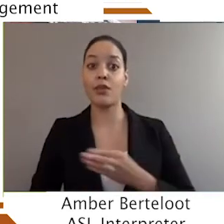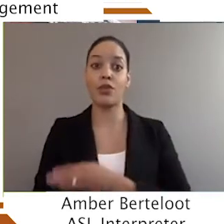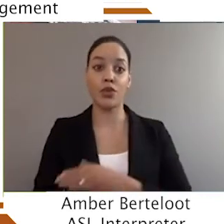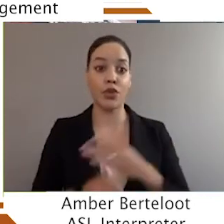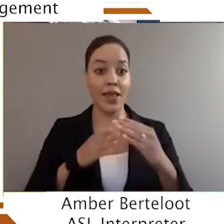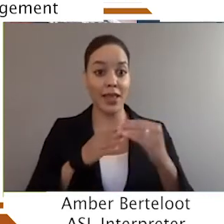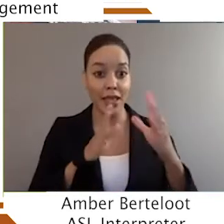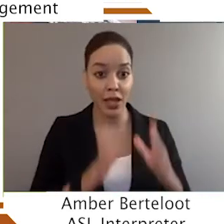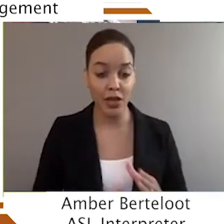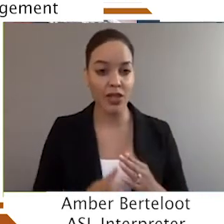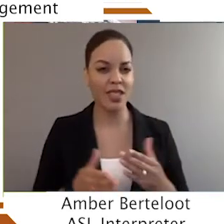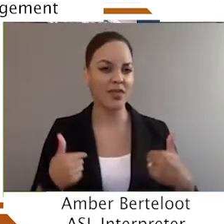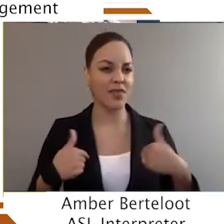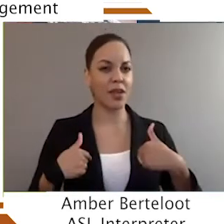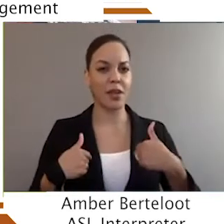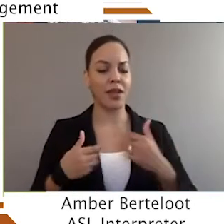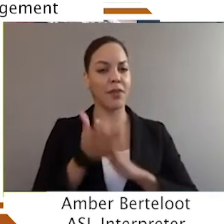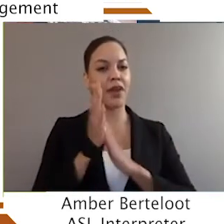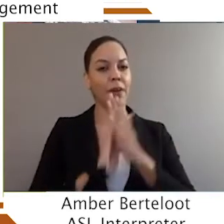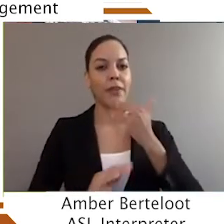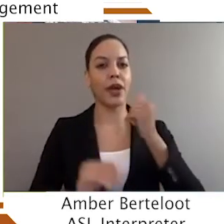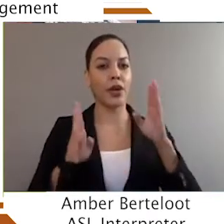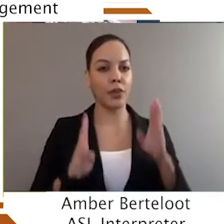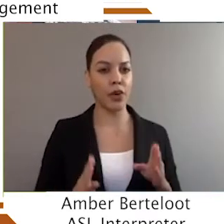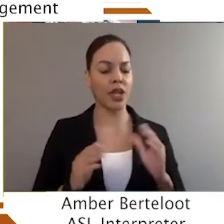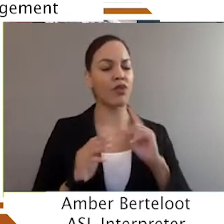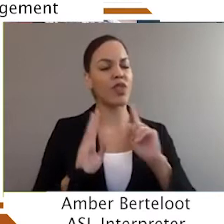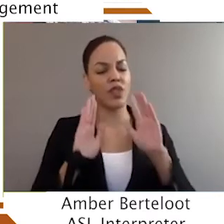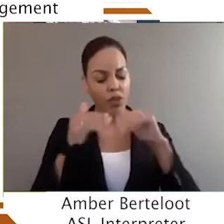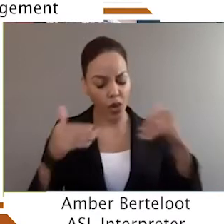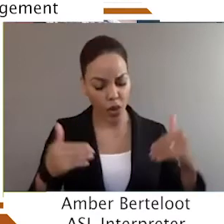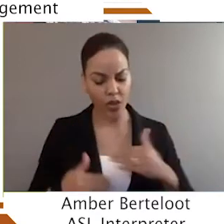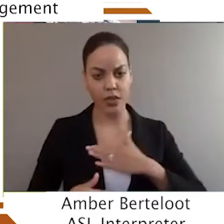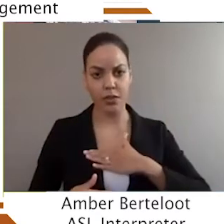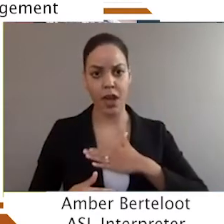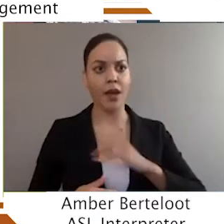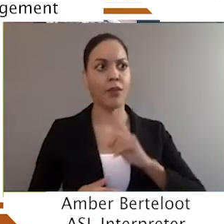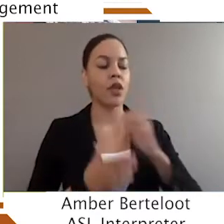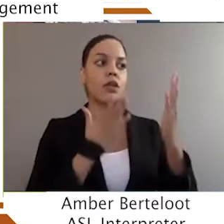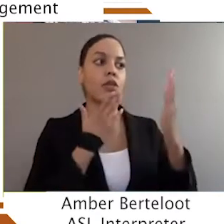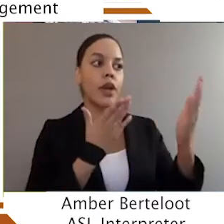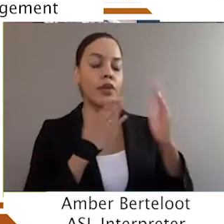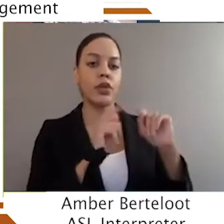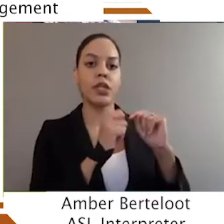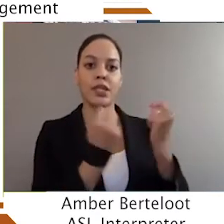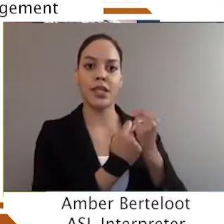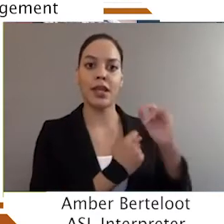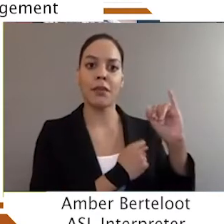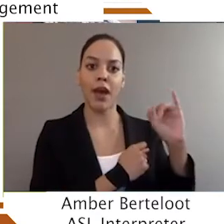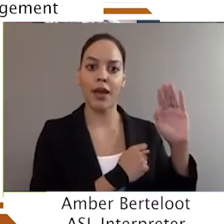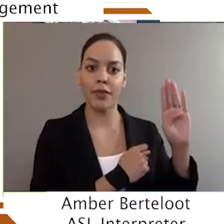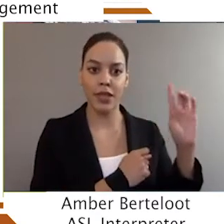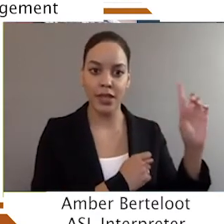in on that. And I'm just, again, grateful to the team that is IABD and the family